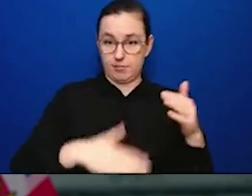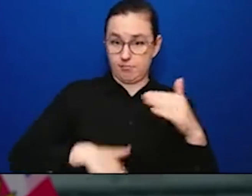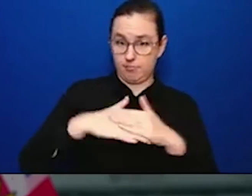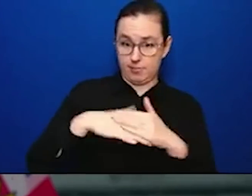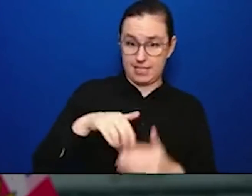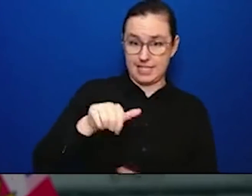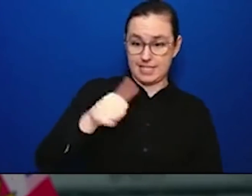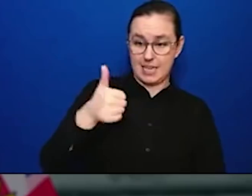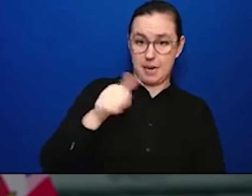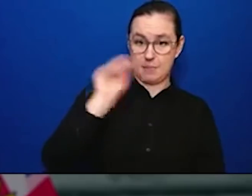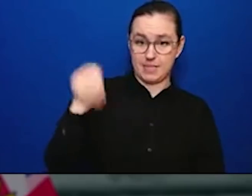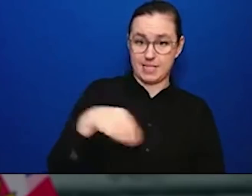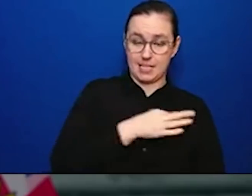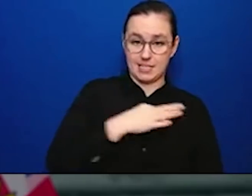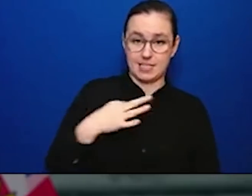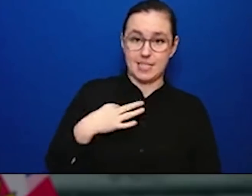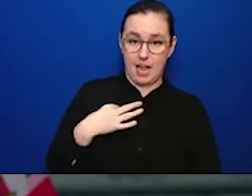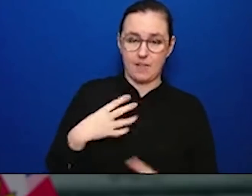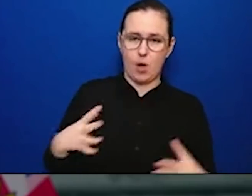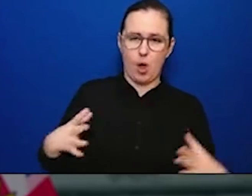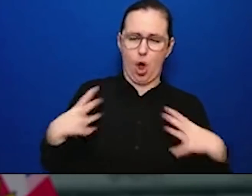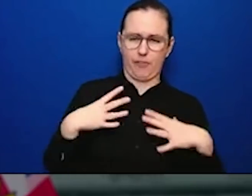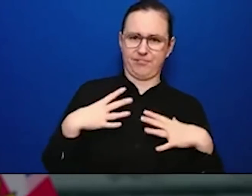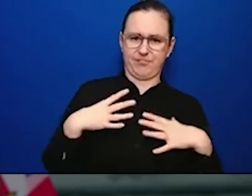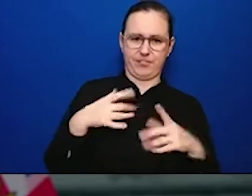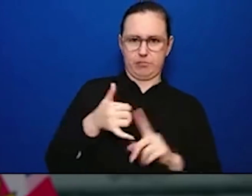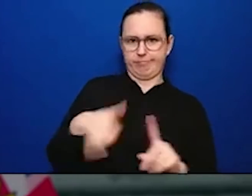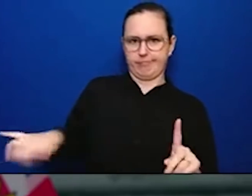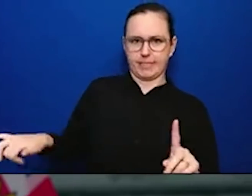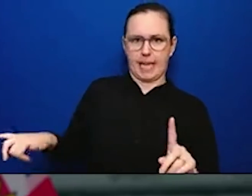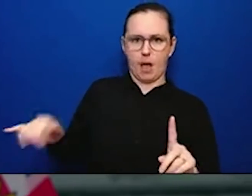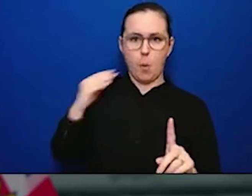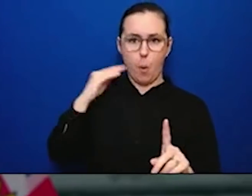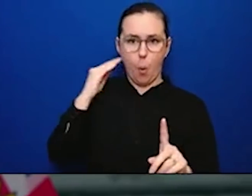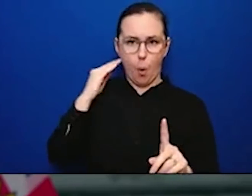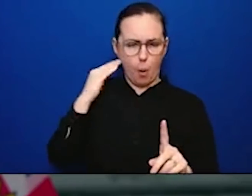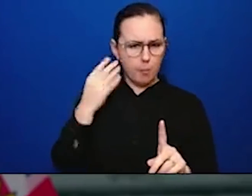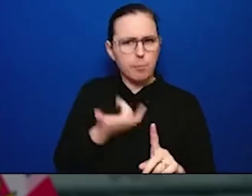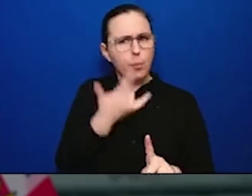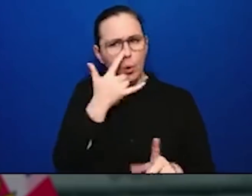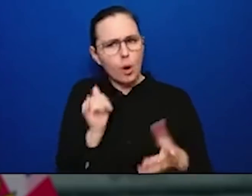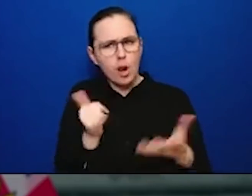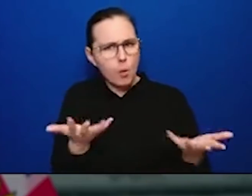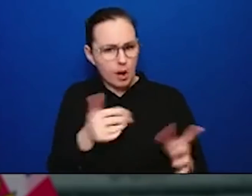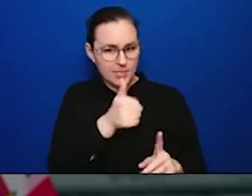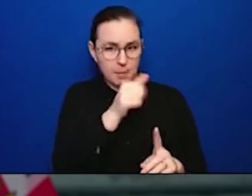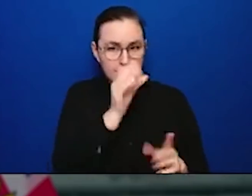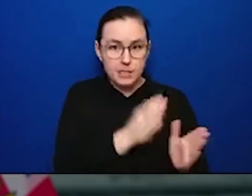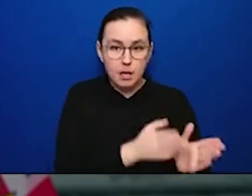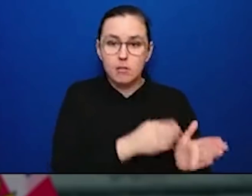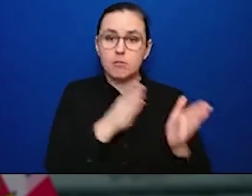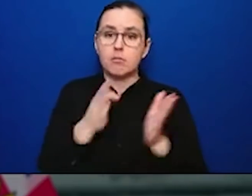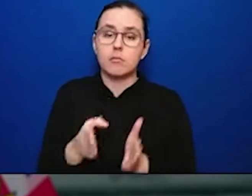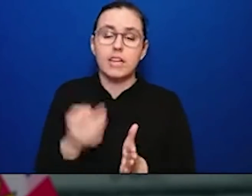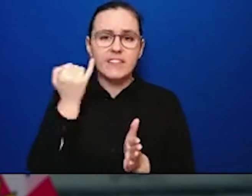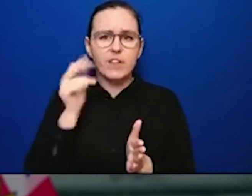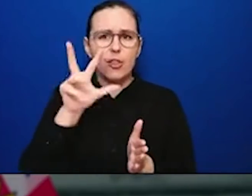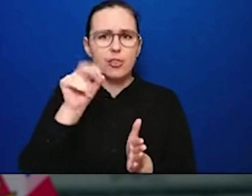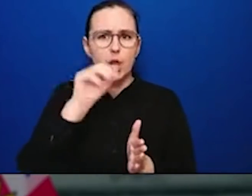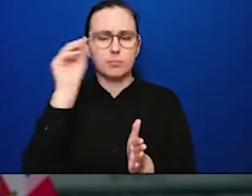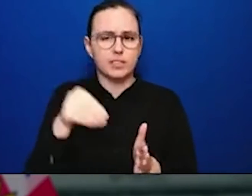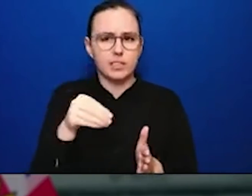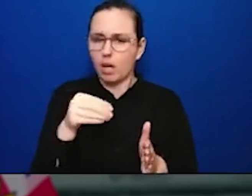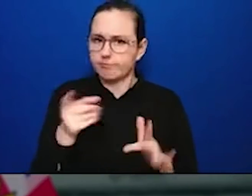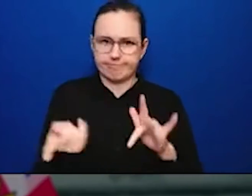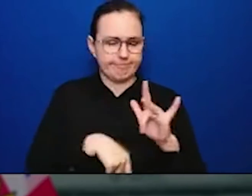mean going to some sort of a hybrid? How would we manage it within a district, within a school? So that's the reason